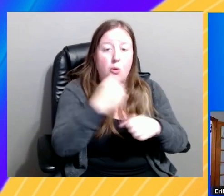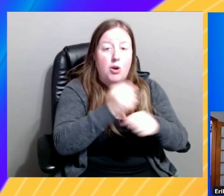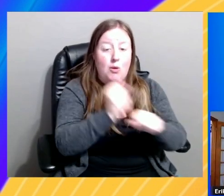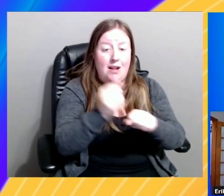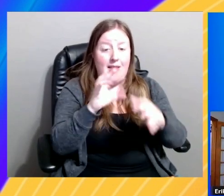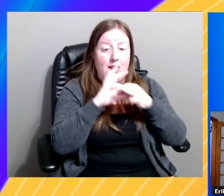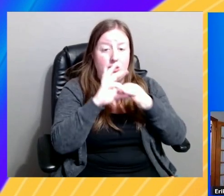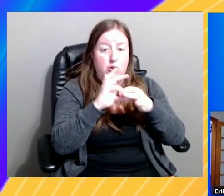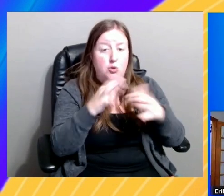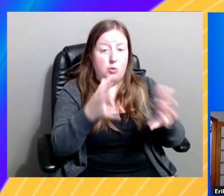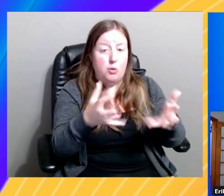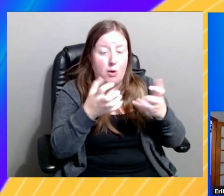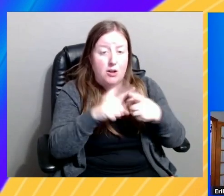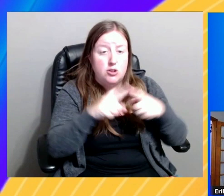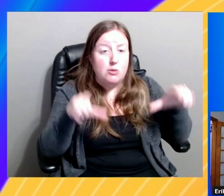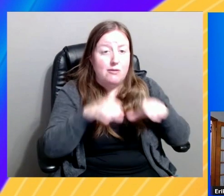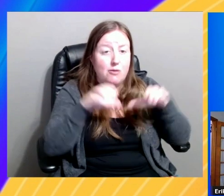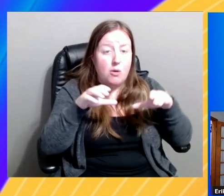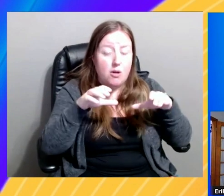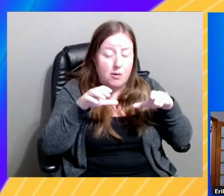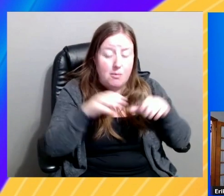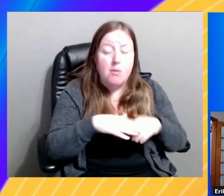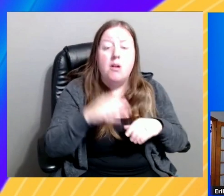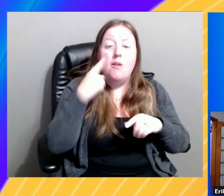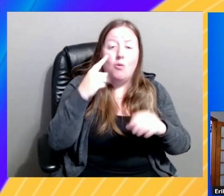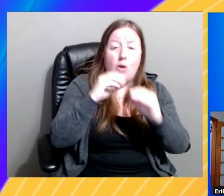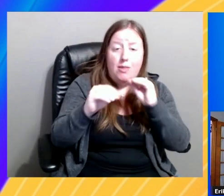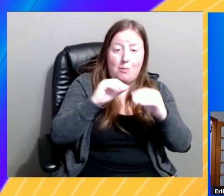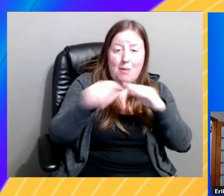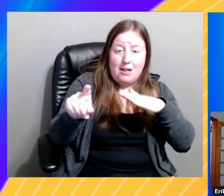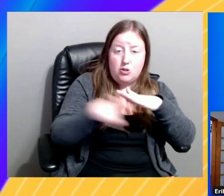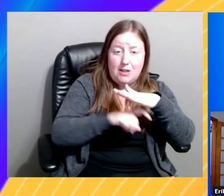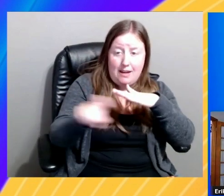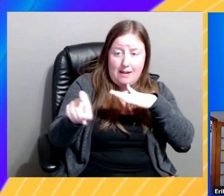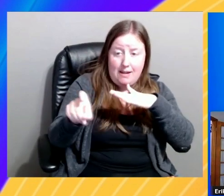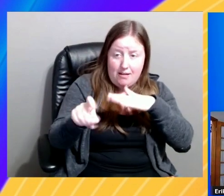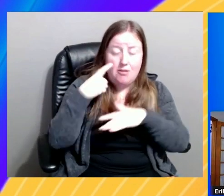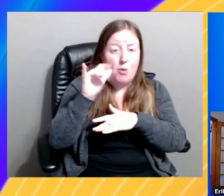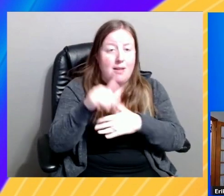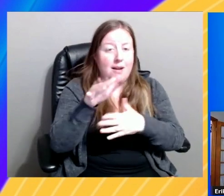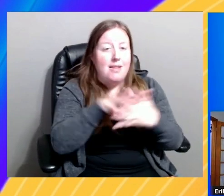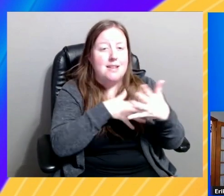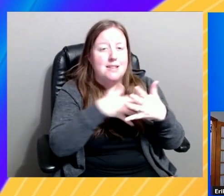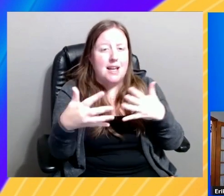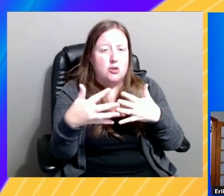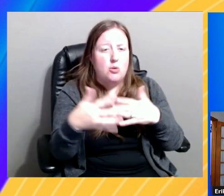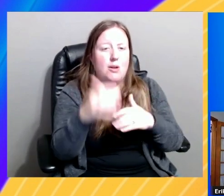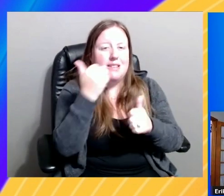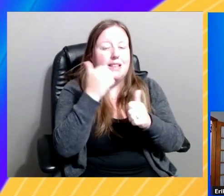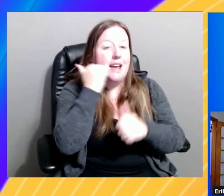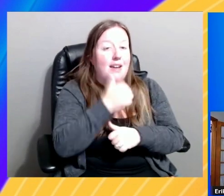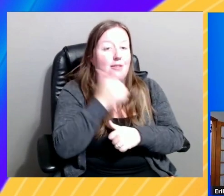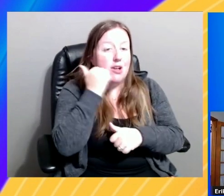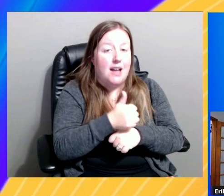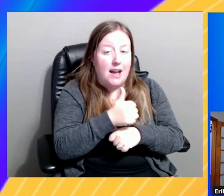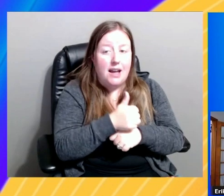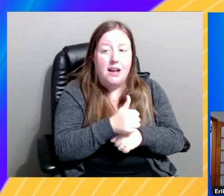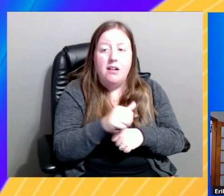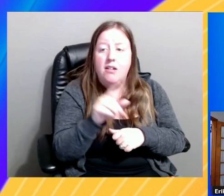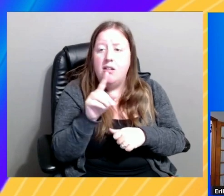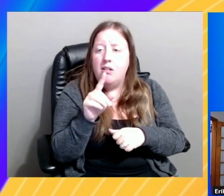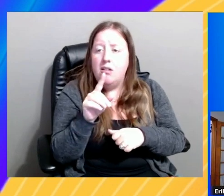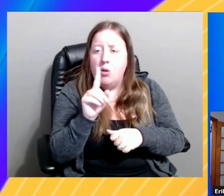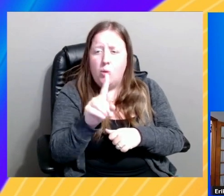to perform the action, perform a patch scan. In this case, the schedule is once every day at 1 UTC. And in this